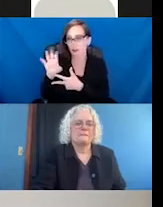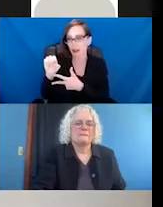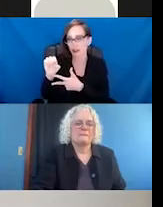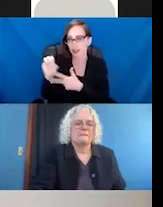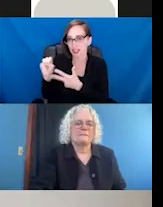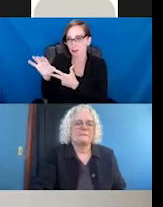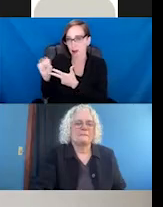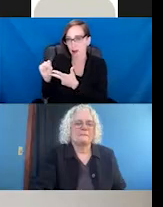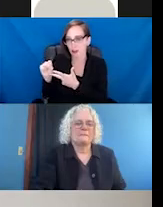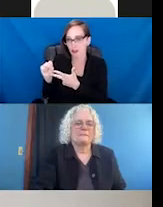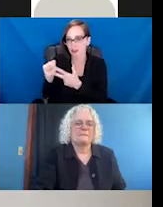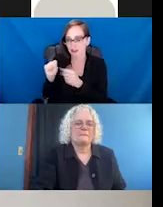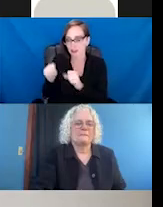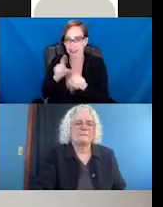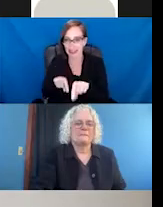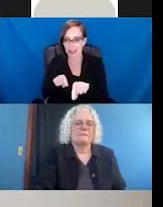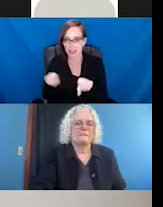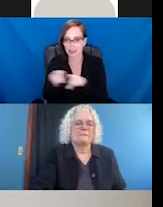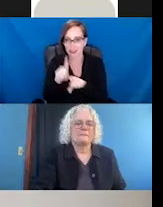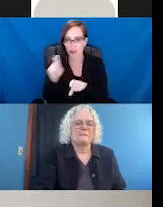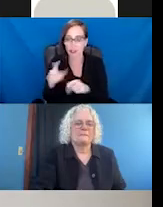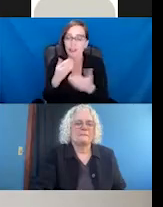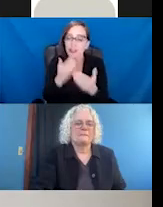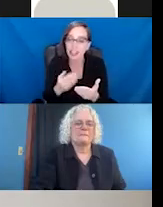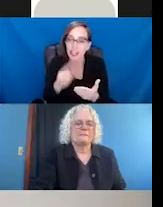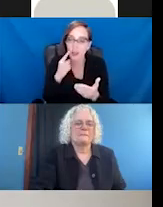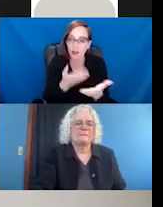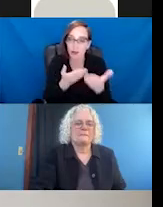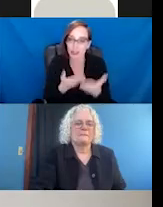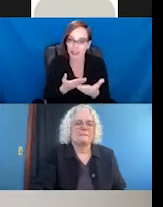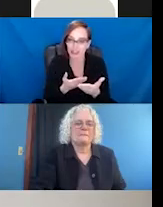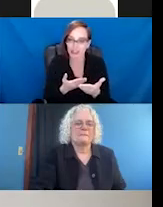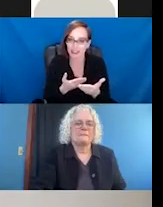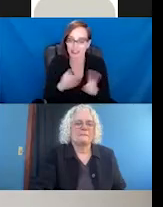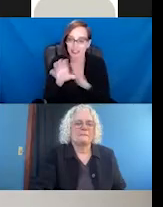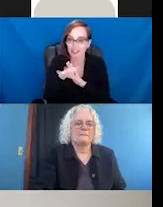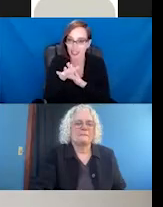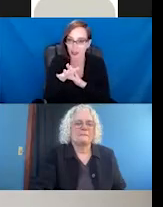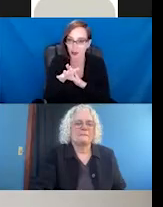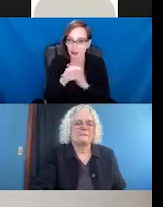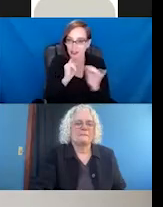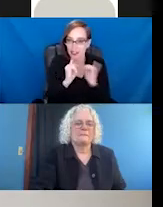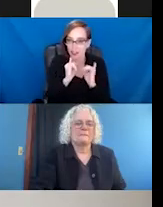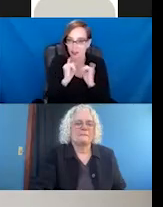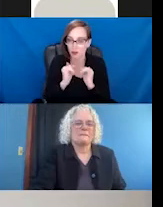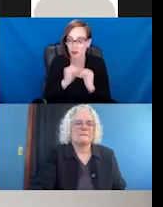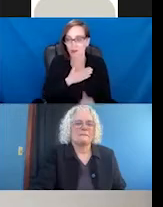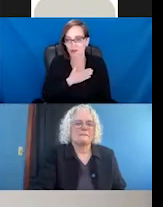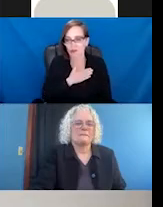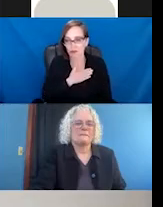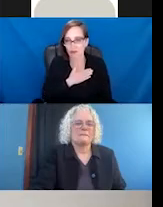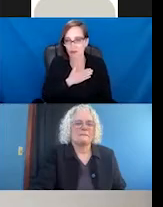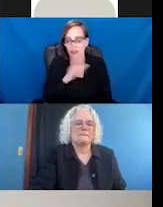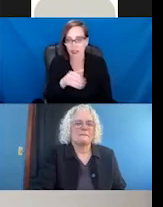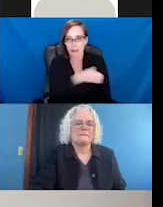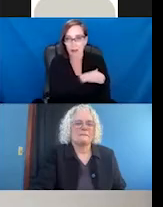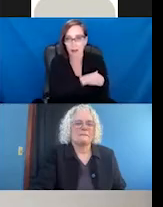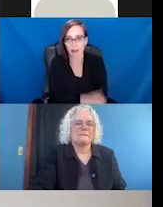answer that same question. Thank you for bringing real voices to the table, by the way. That is right there. It's powerful.